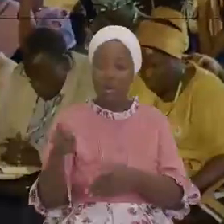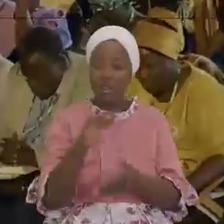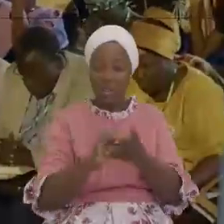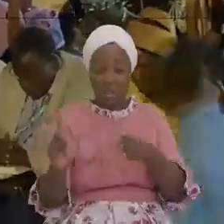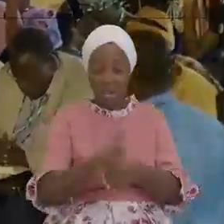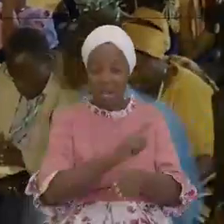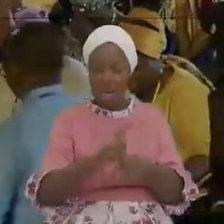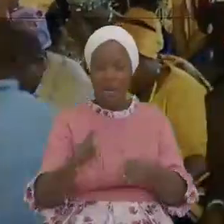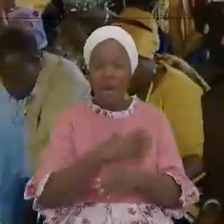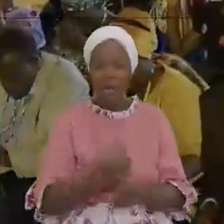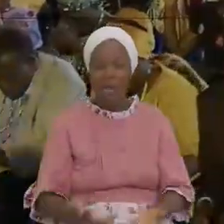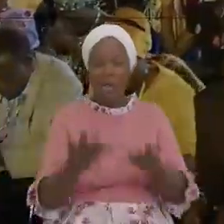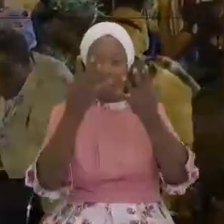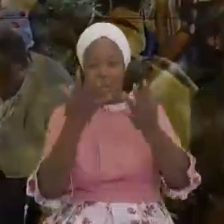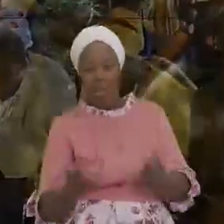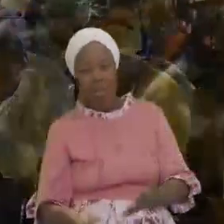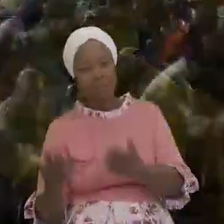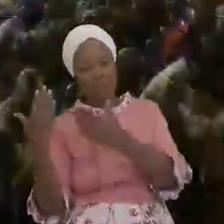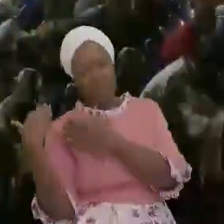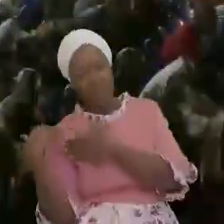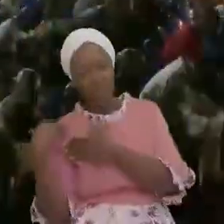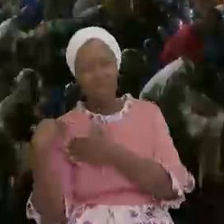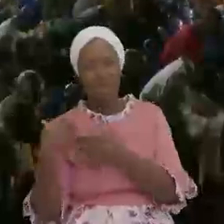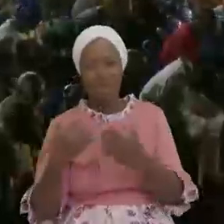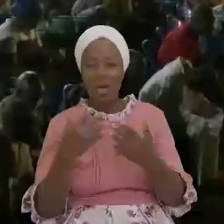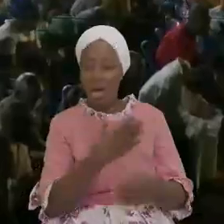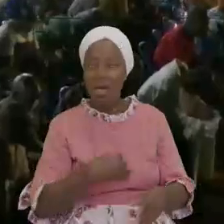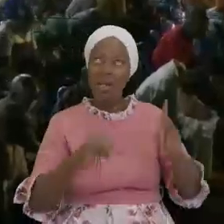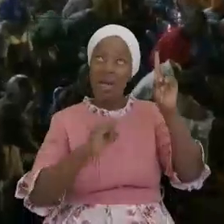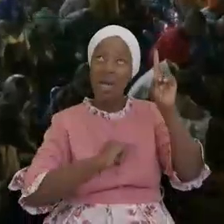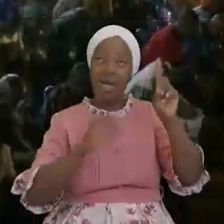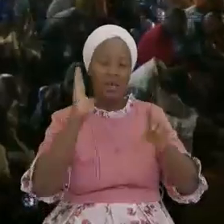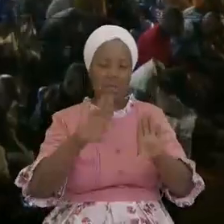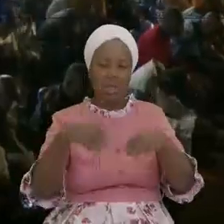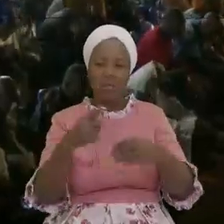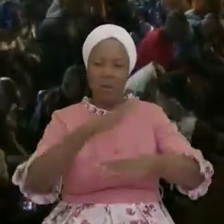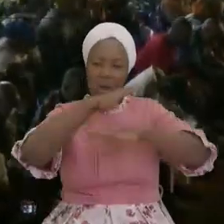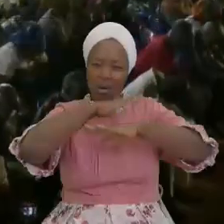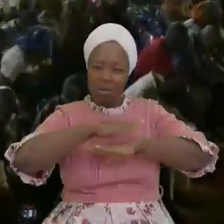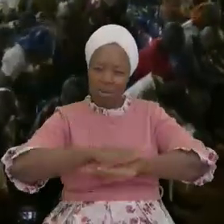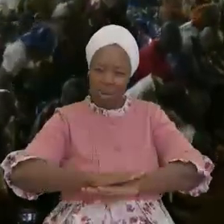laden, and I will give you rest.